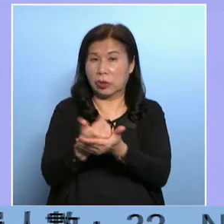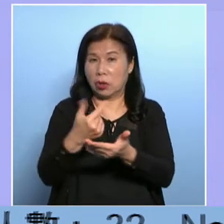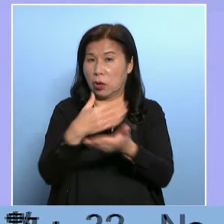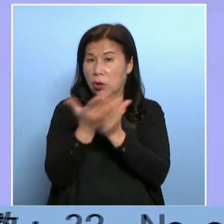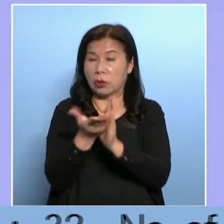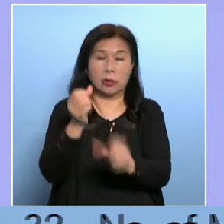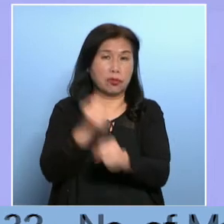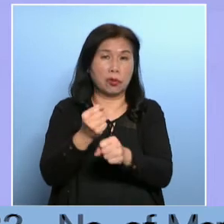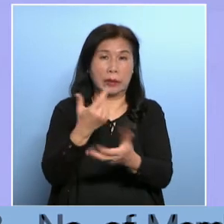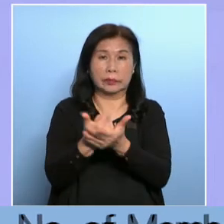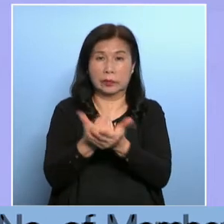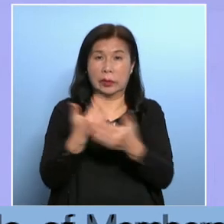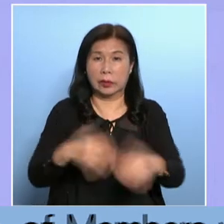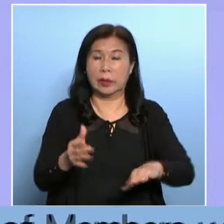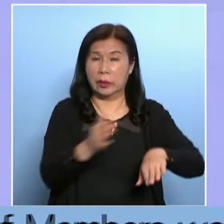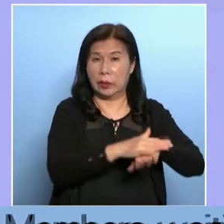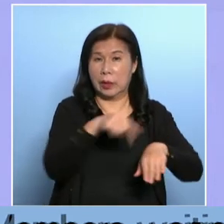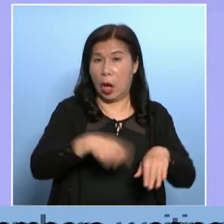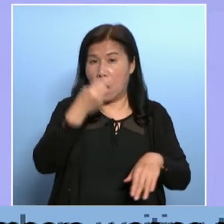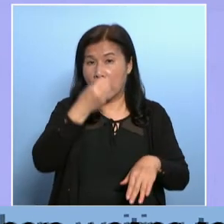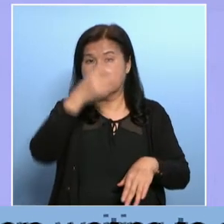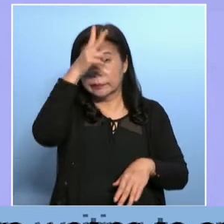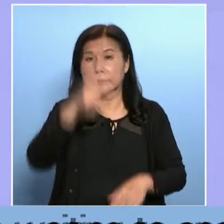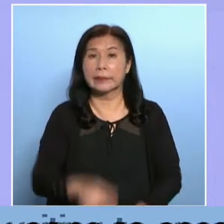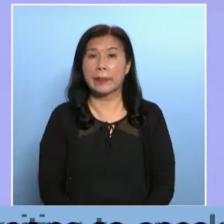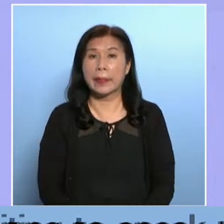should make fighting the epidemic as the overriding priority.